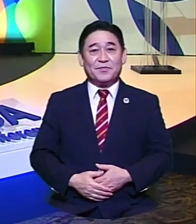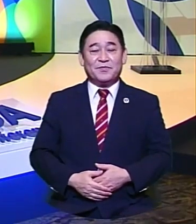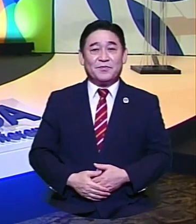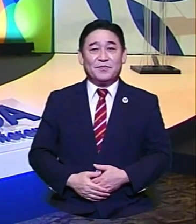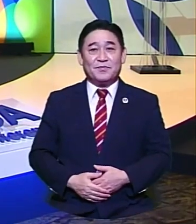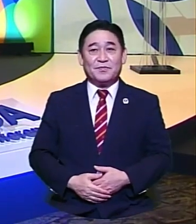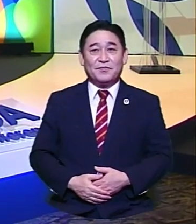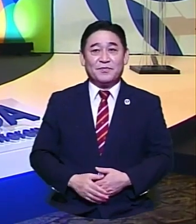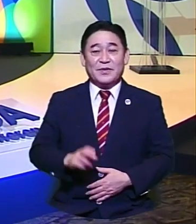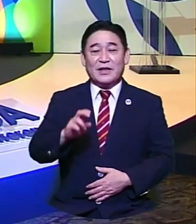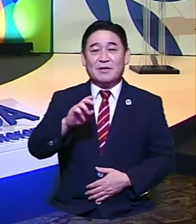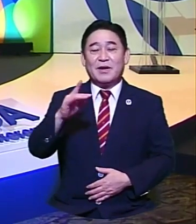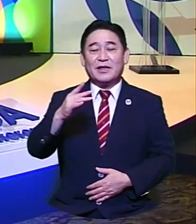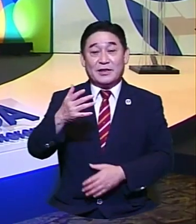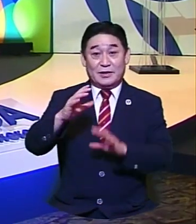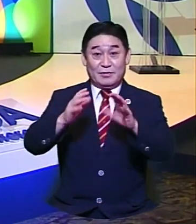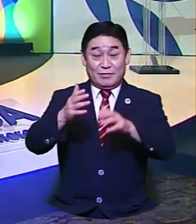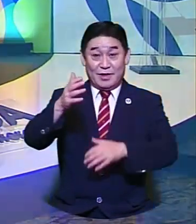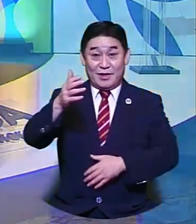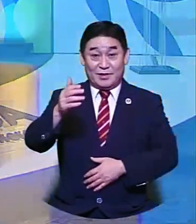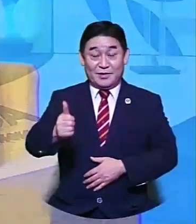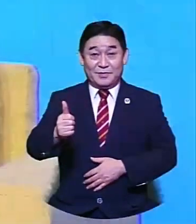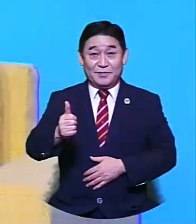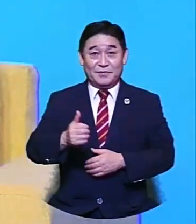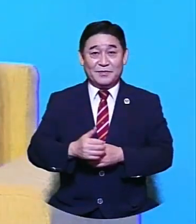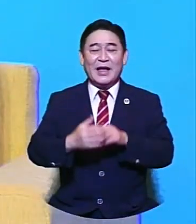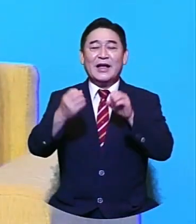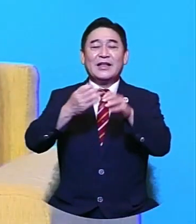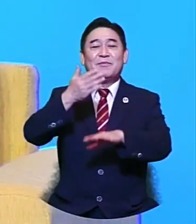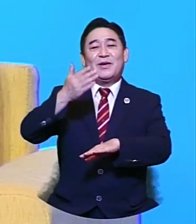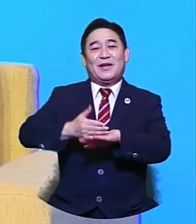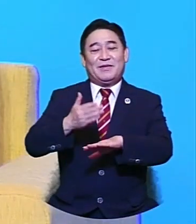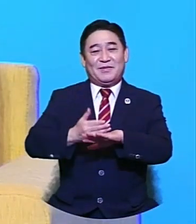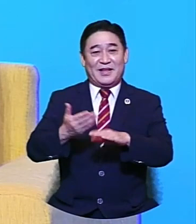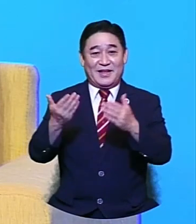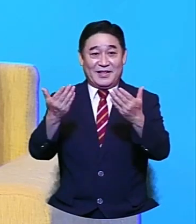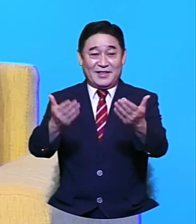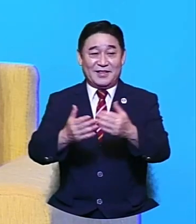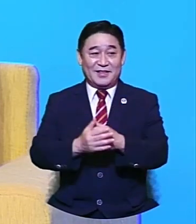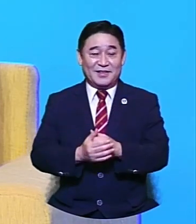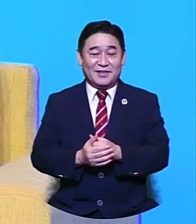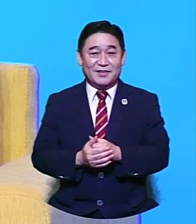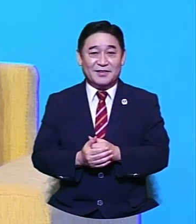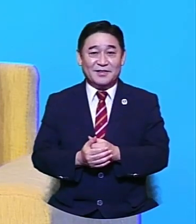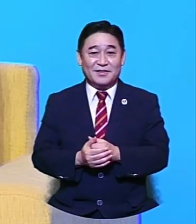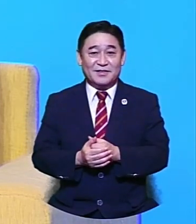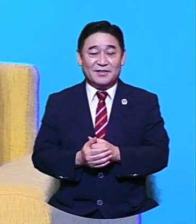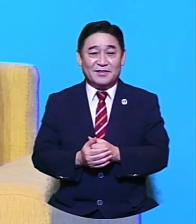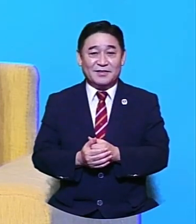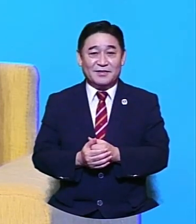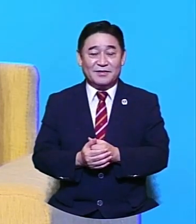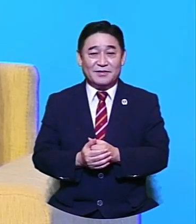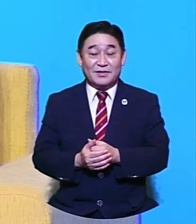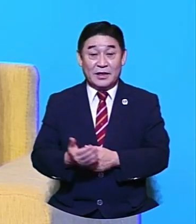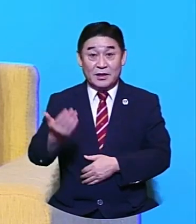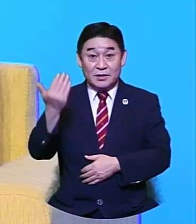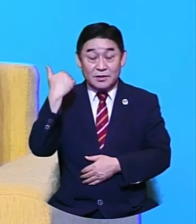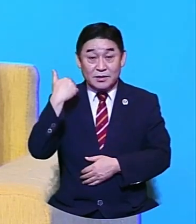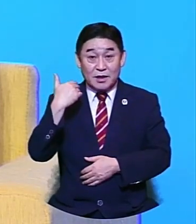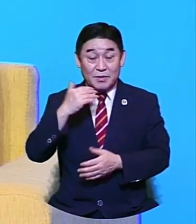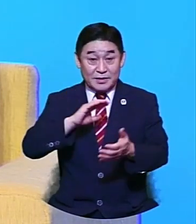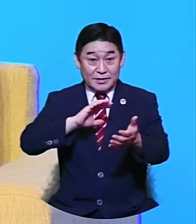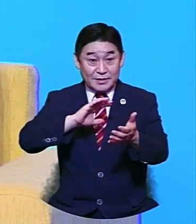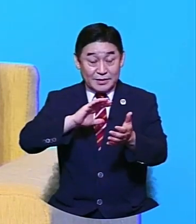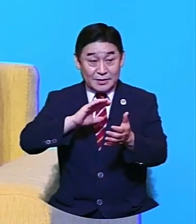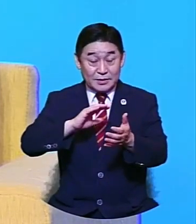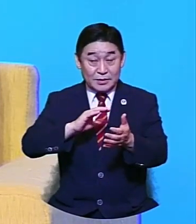useful answer. And your comments remind me that in the last session, some of our speakers said